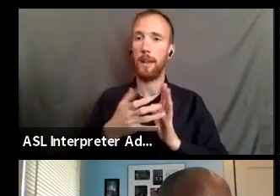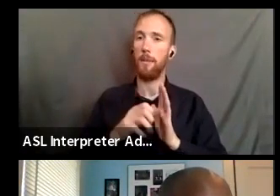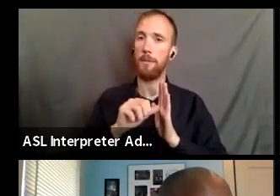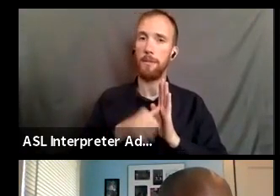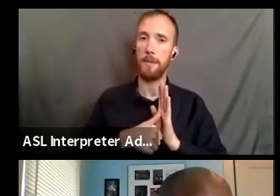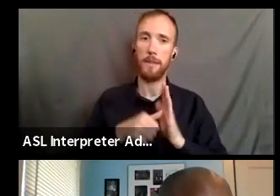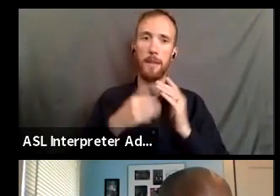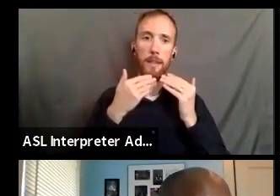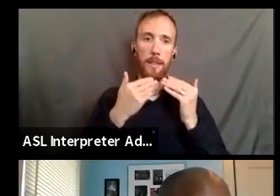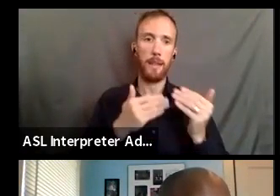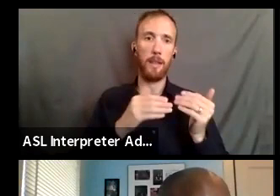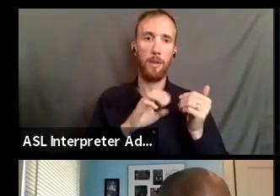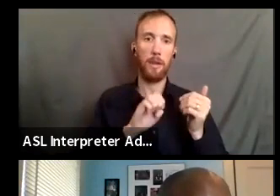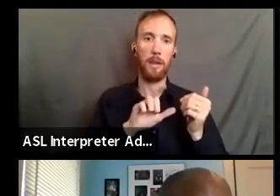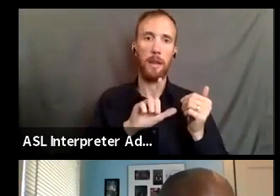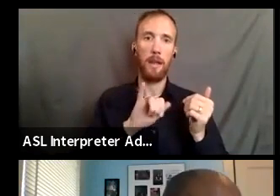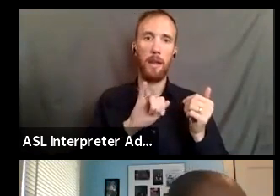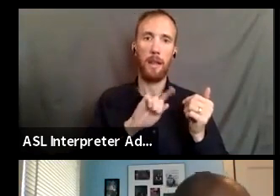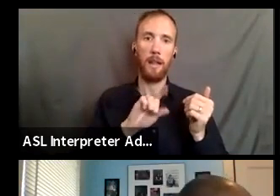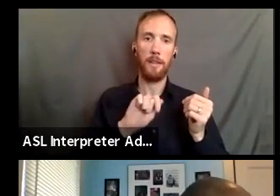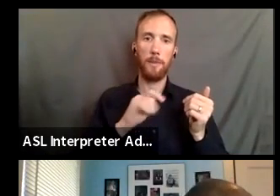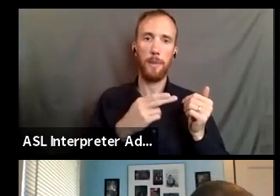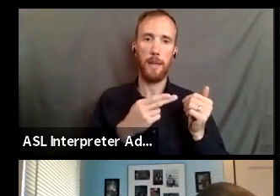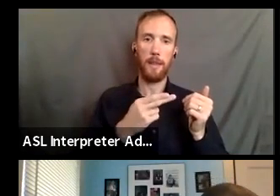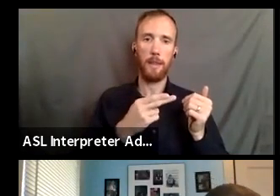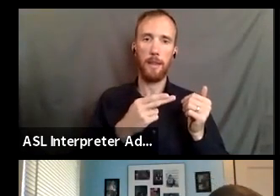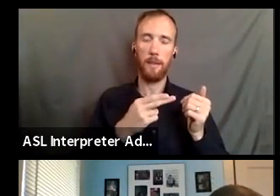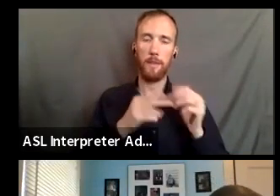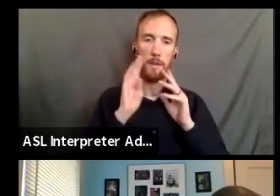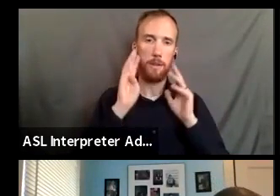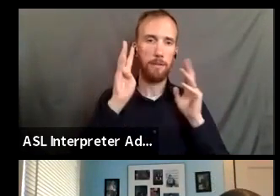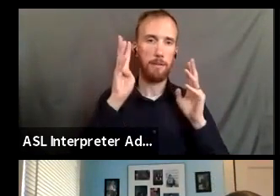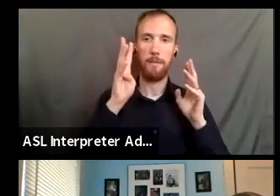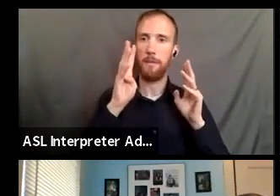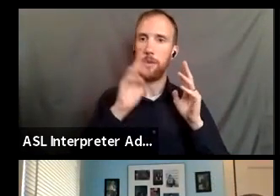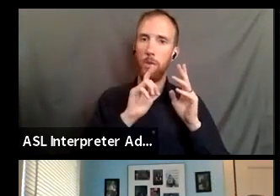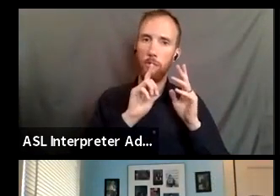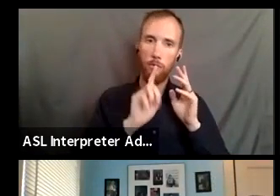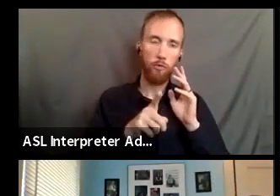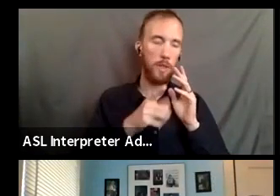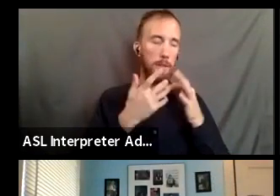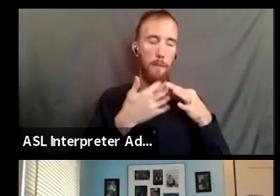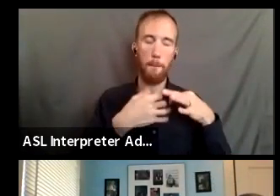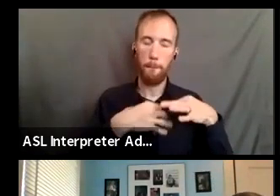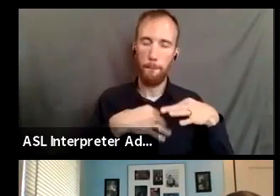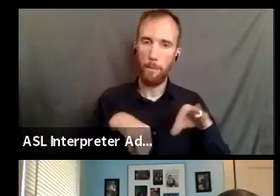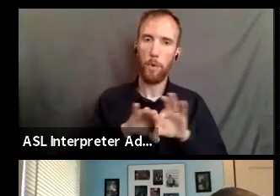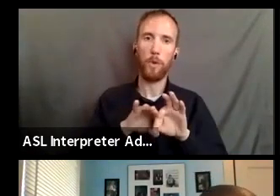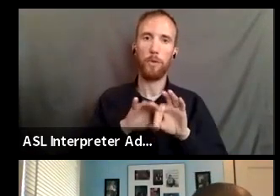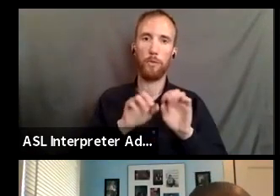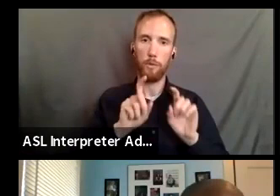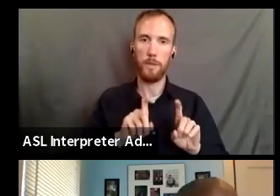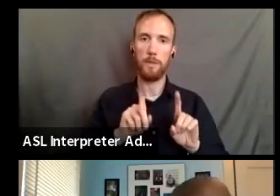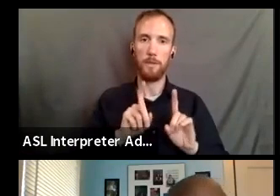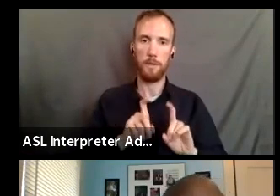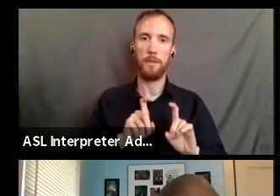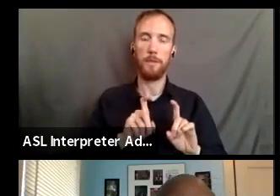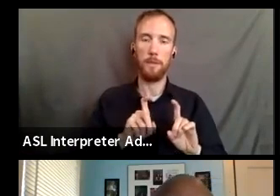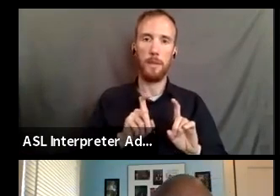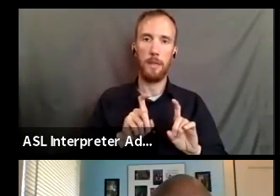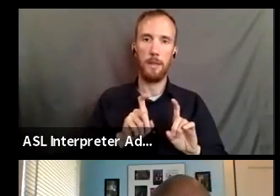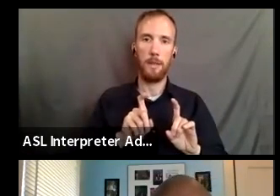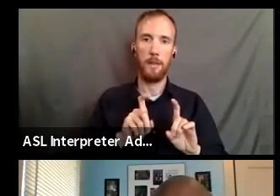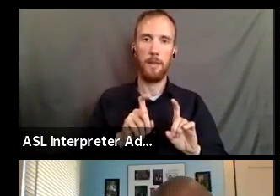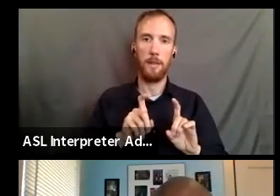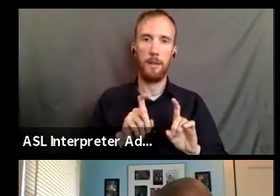elizabeth for for coming up with with some very very important questions that have led to a number